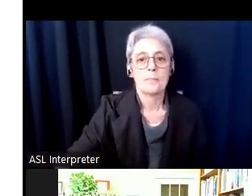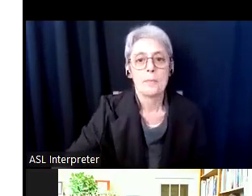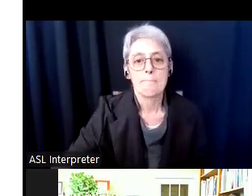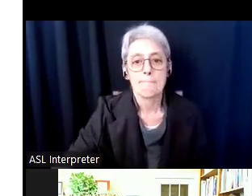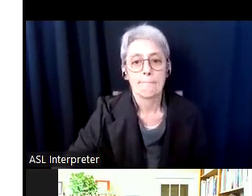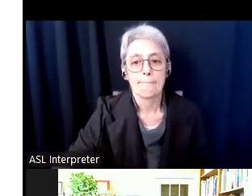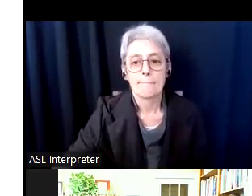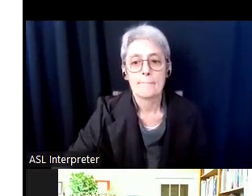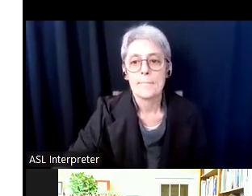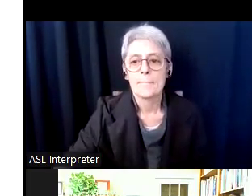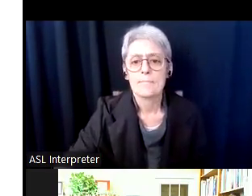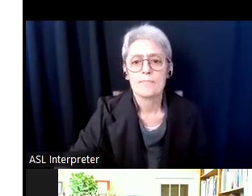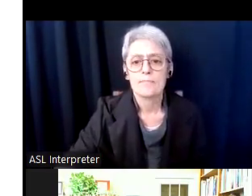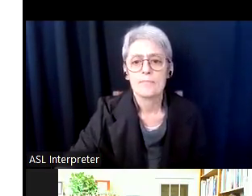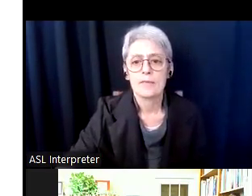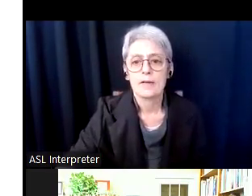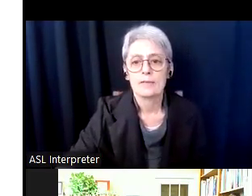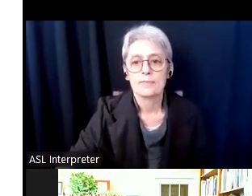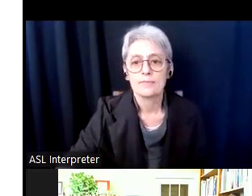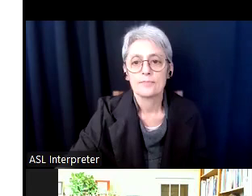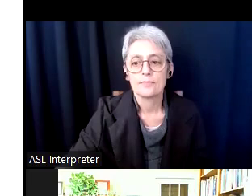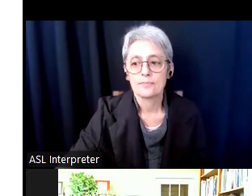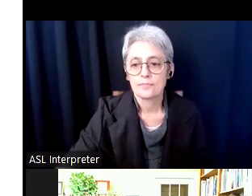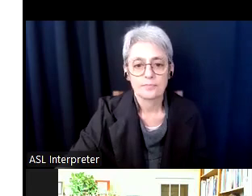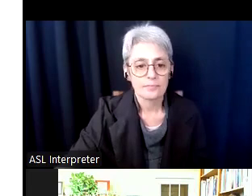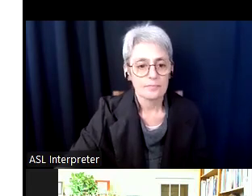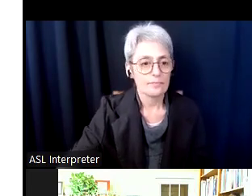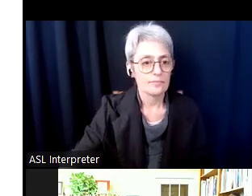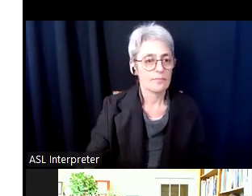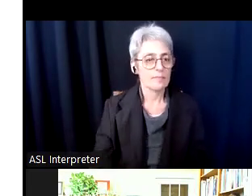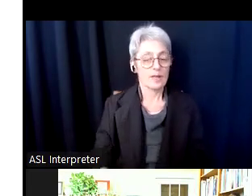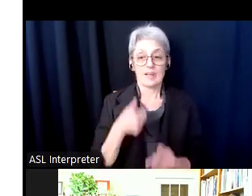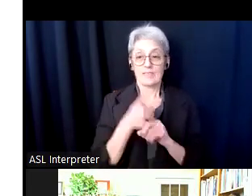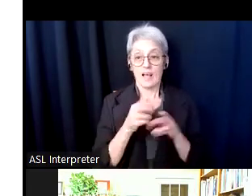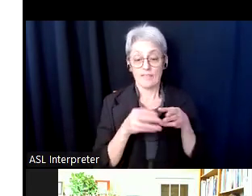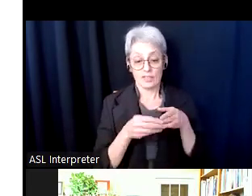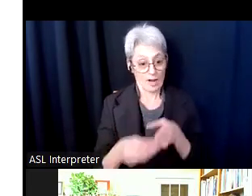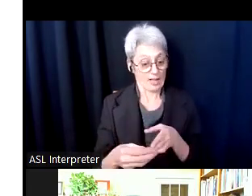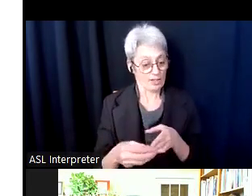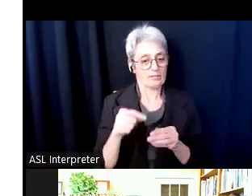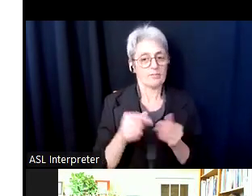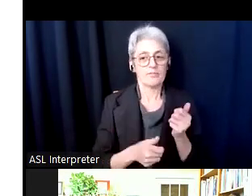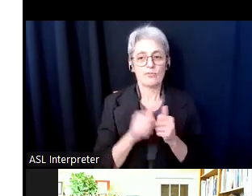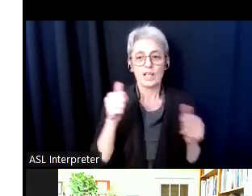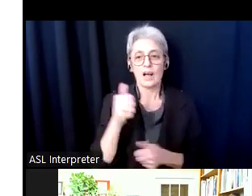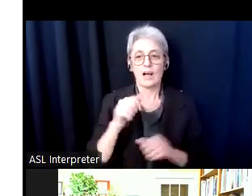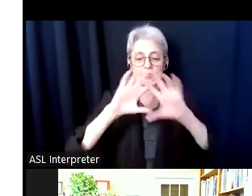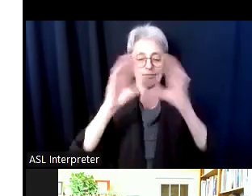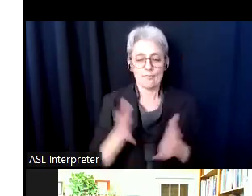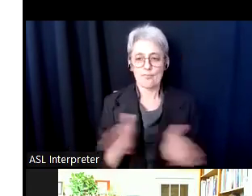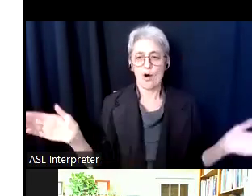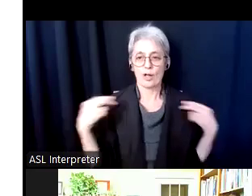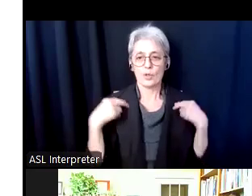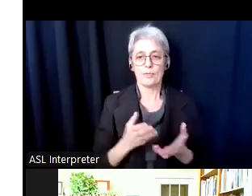So self-direction, certainly in my judgment, is really part of a larger human right that we all have to